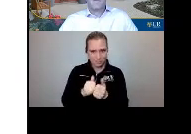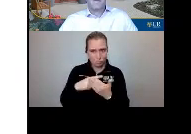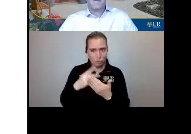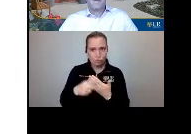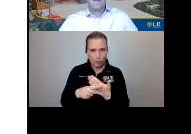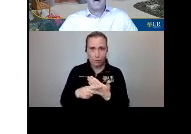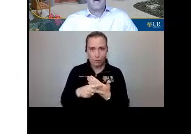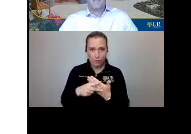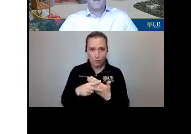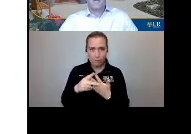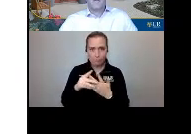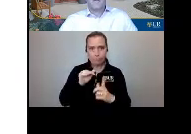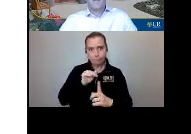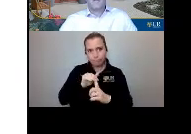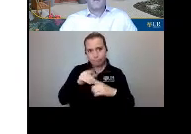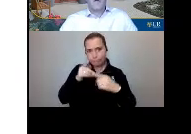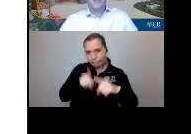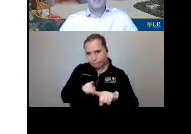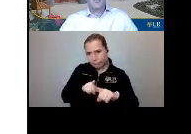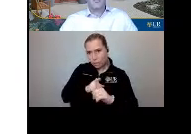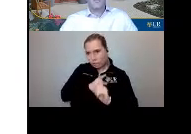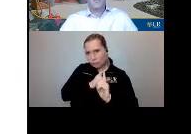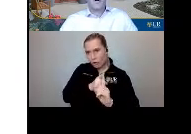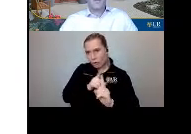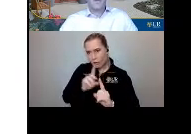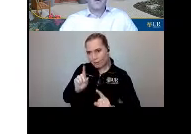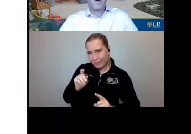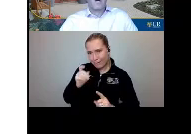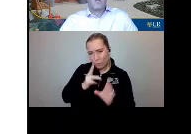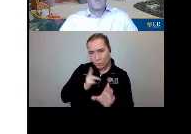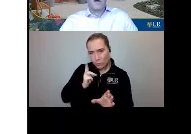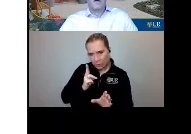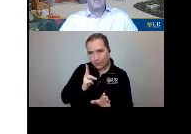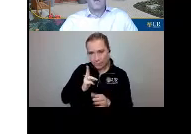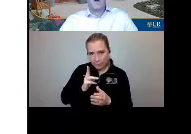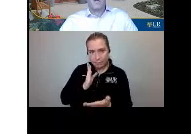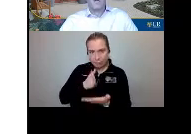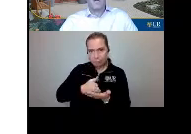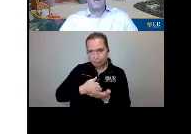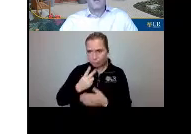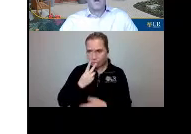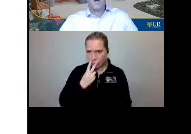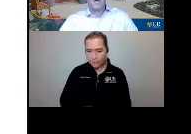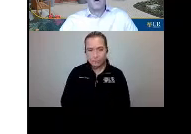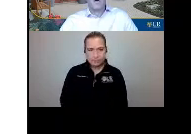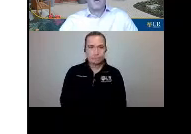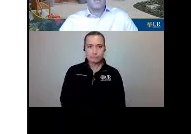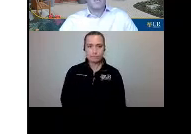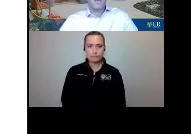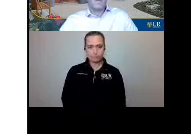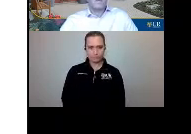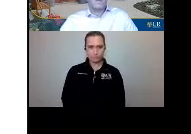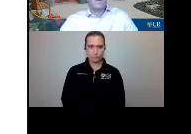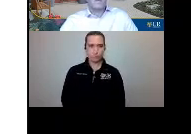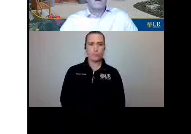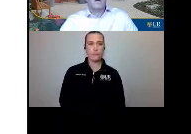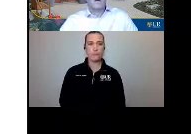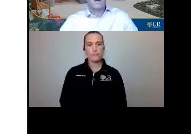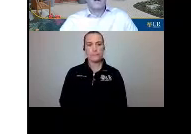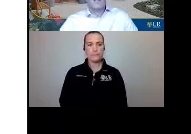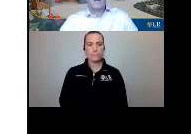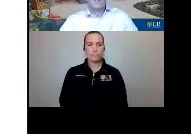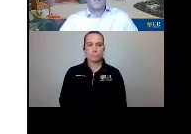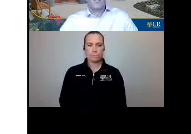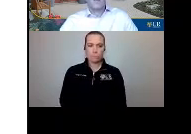are significantly higher than if a patient just reached out to their primary care provider and tried to quit through those resources.